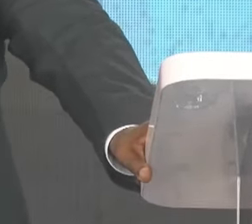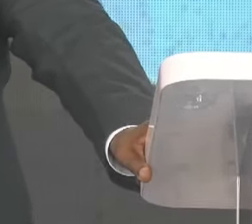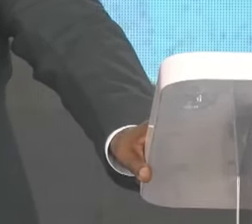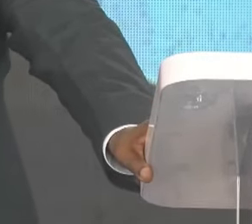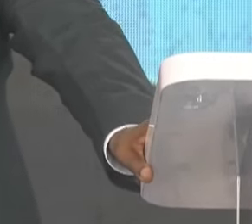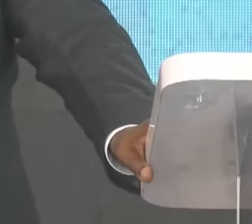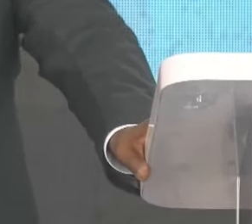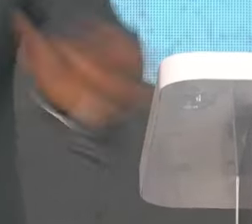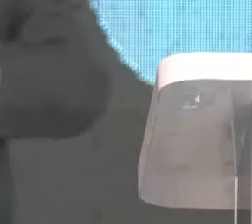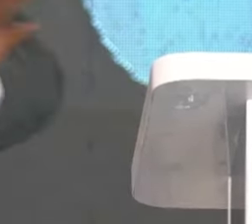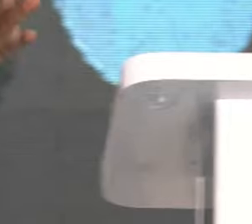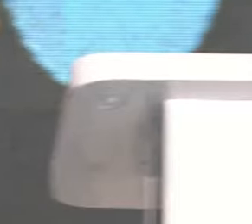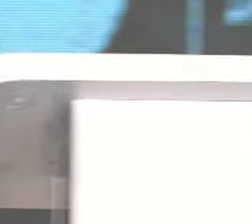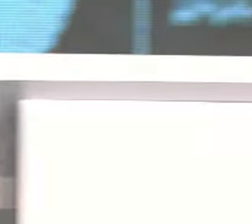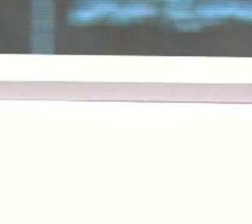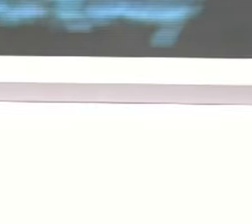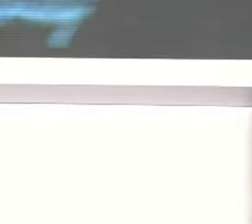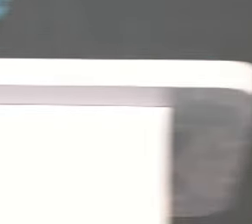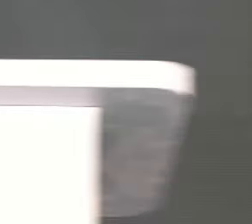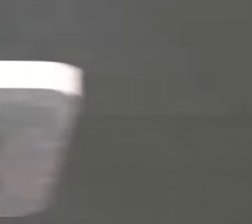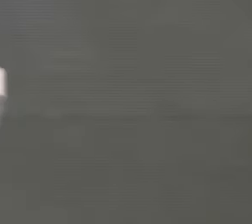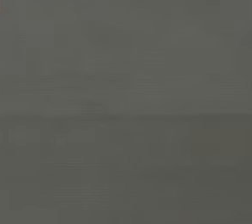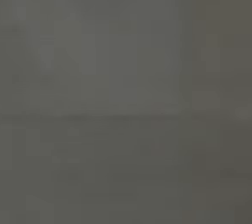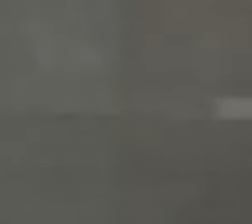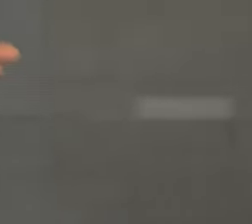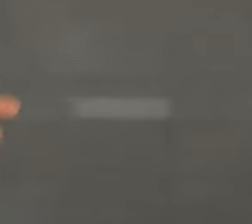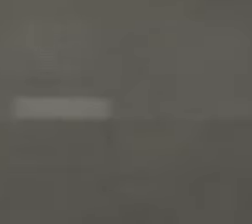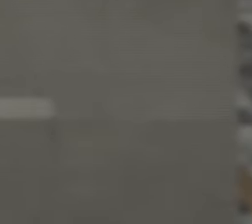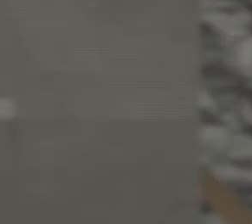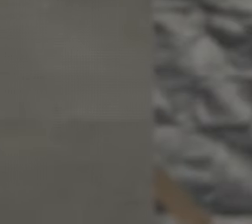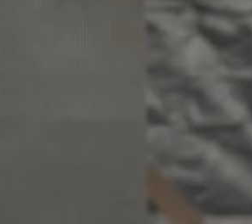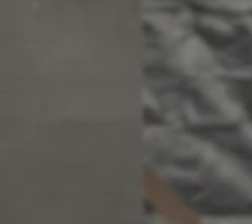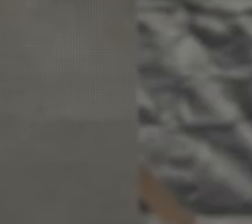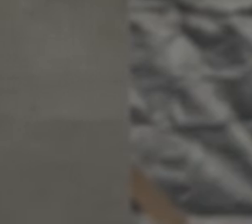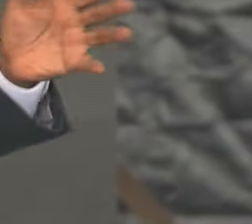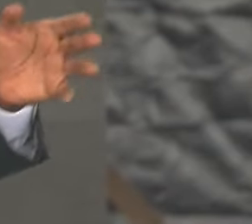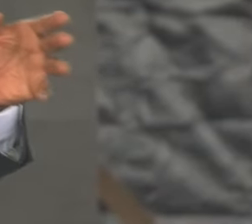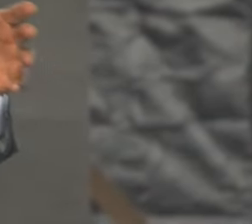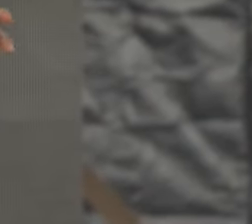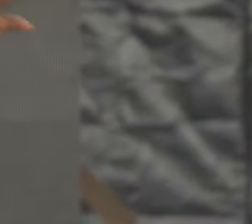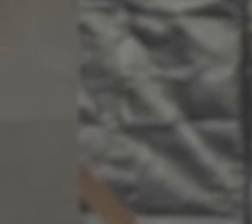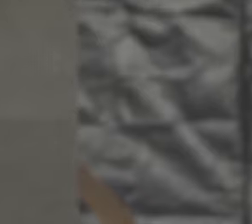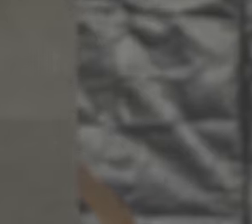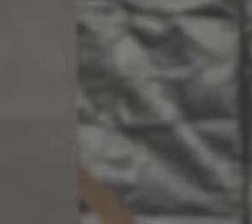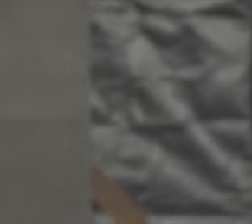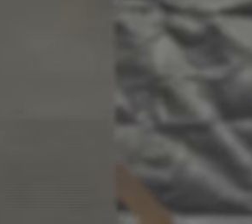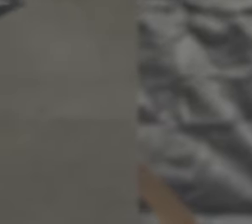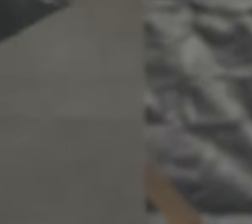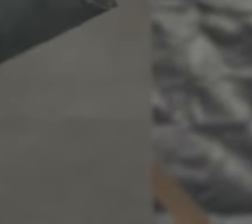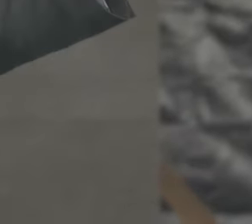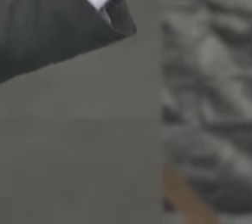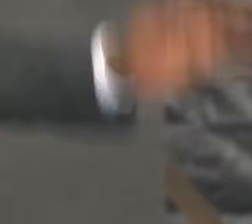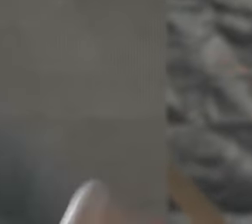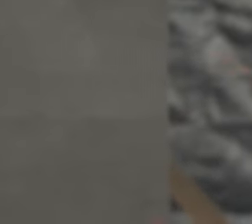single, slow. We have two eyes, we have only one tongue. And what you see, you'll